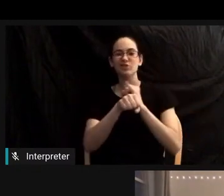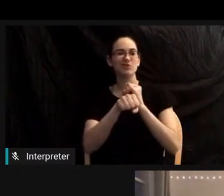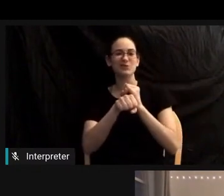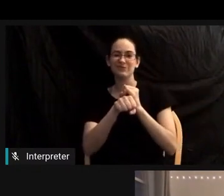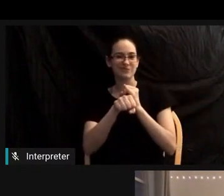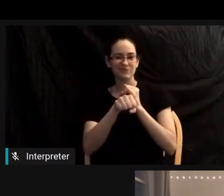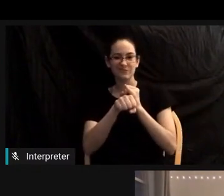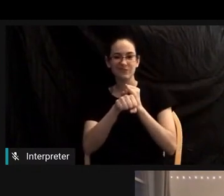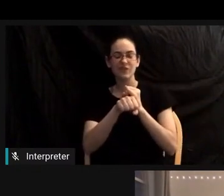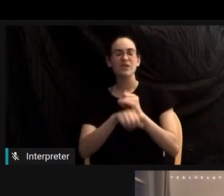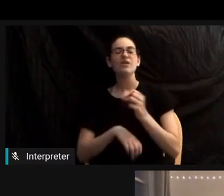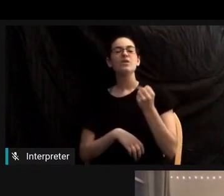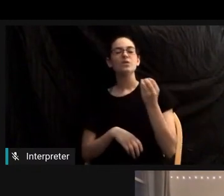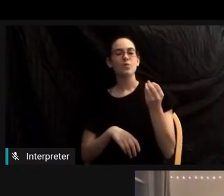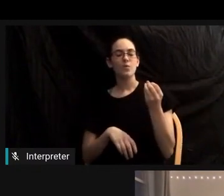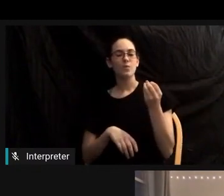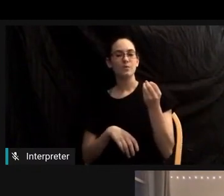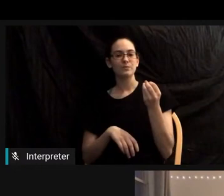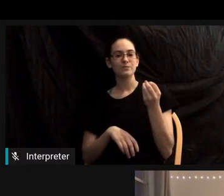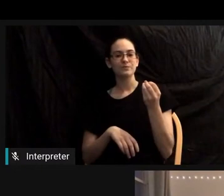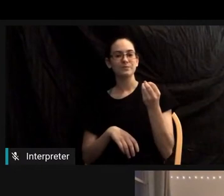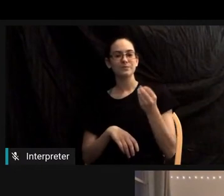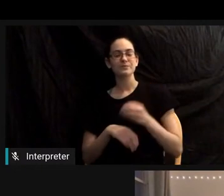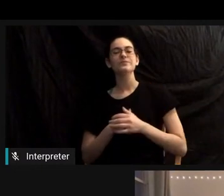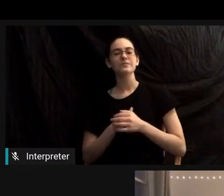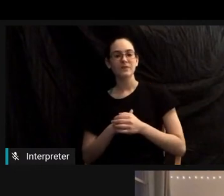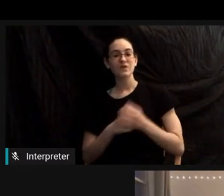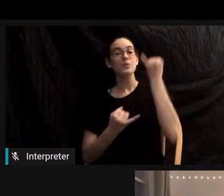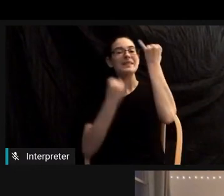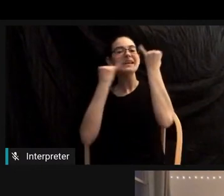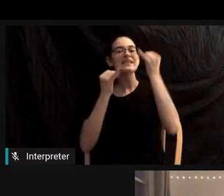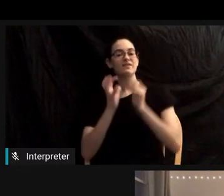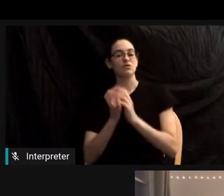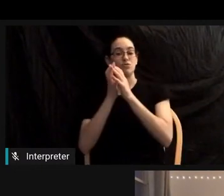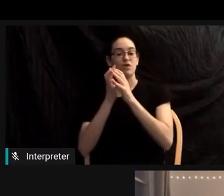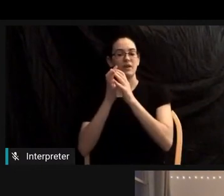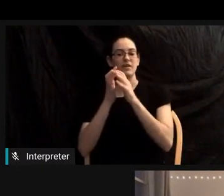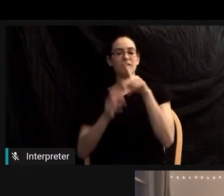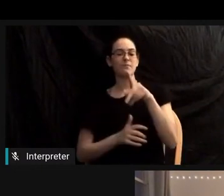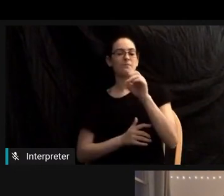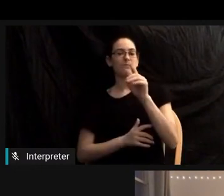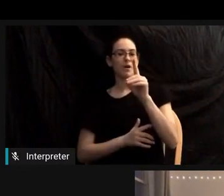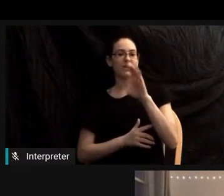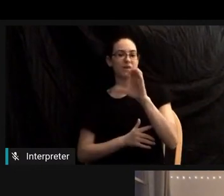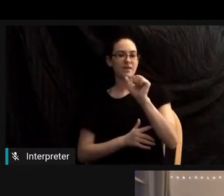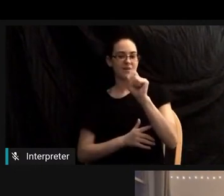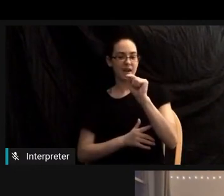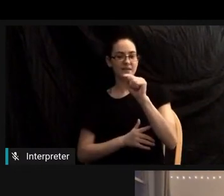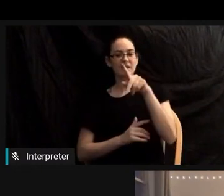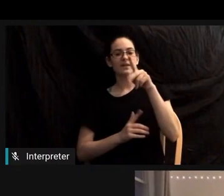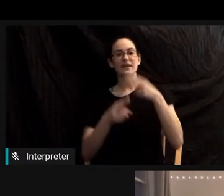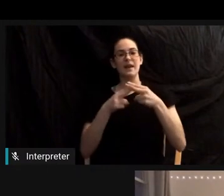that. So when the idea for starting Parsnip came about, that was when I was like, this is how I can